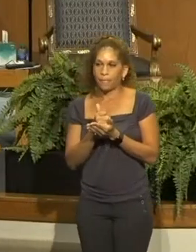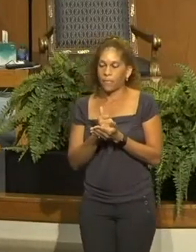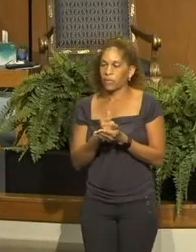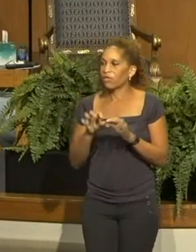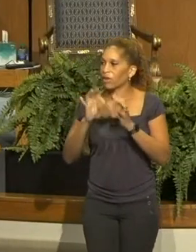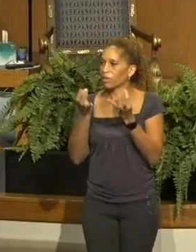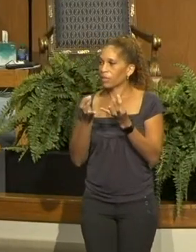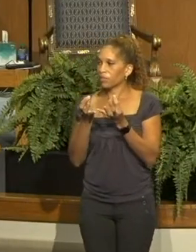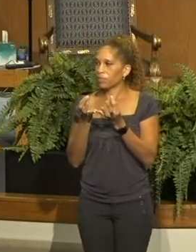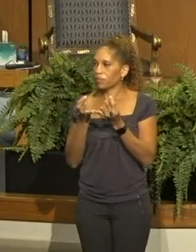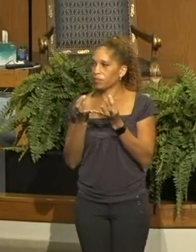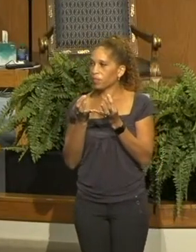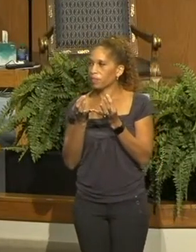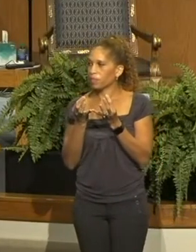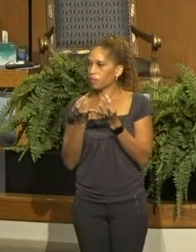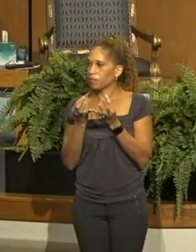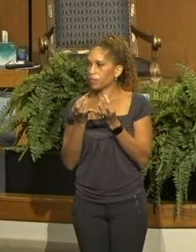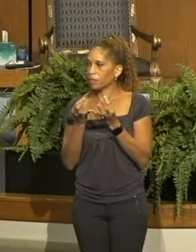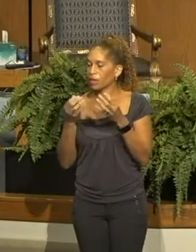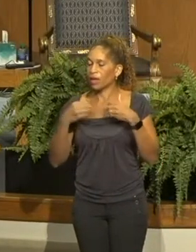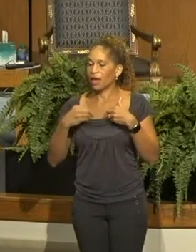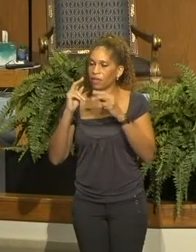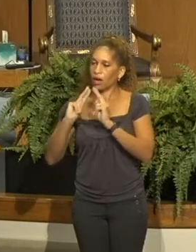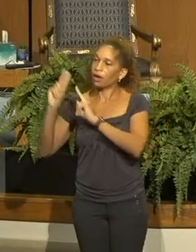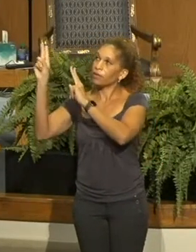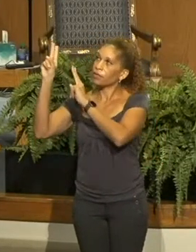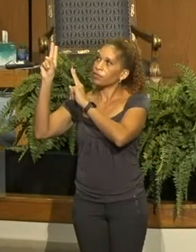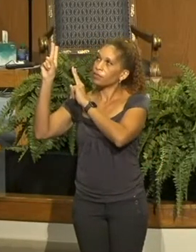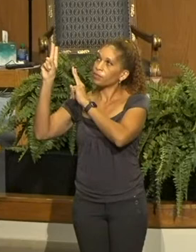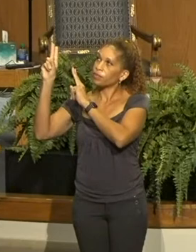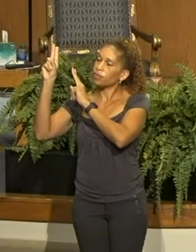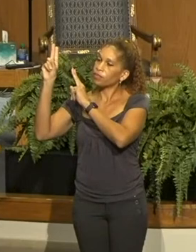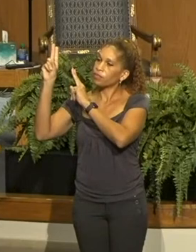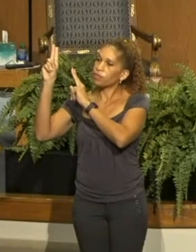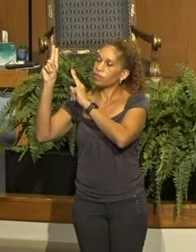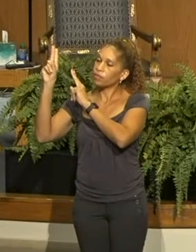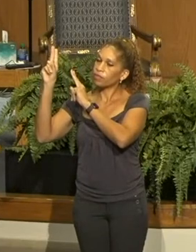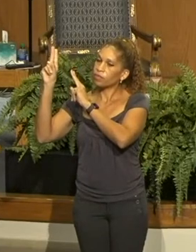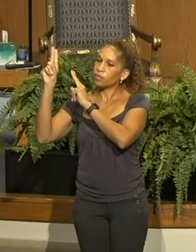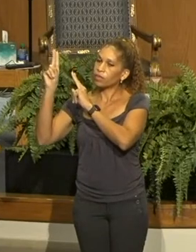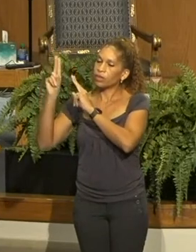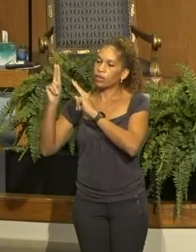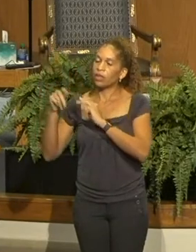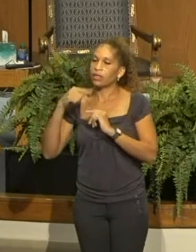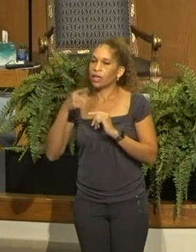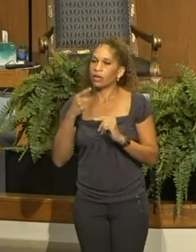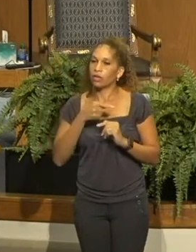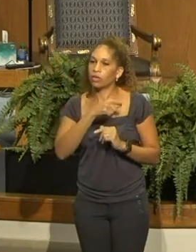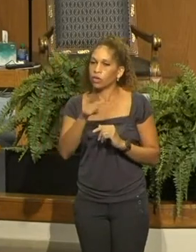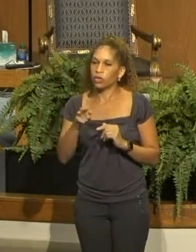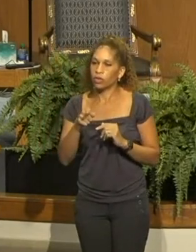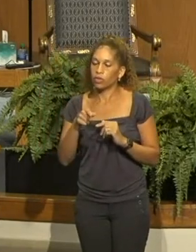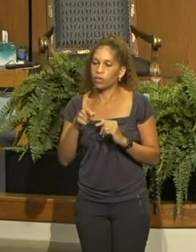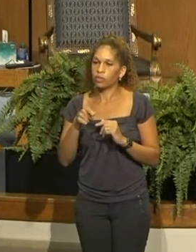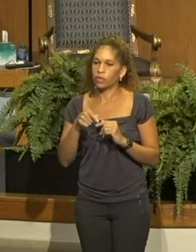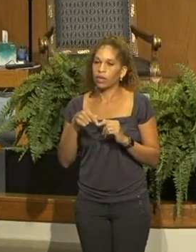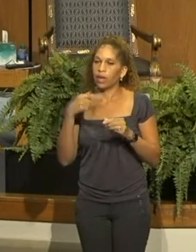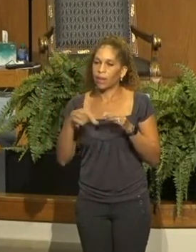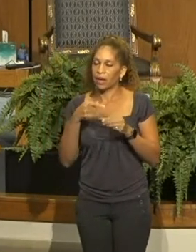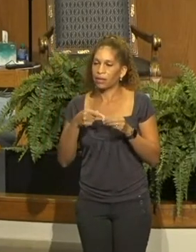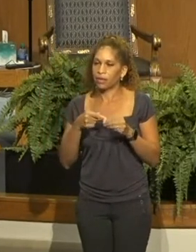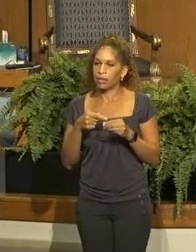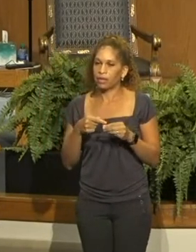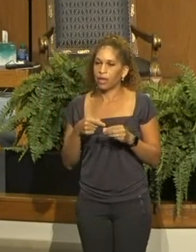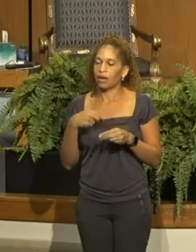Family, I have the distinct honor to introduce unto you our guest speaker for today.